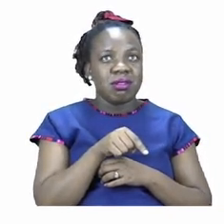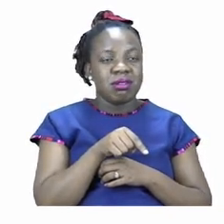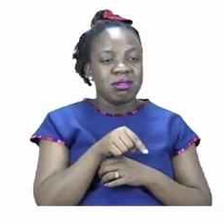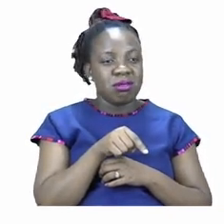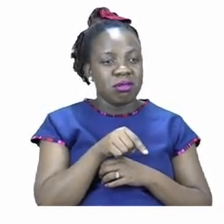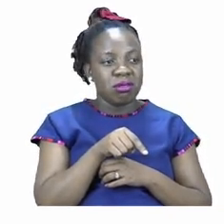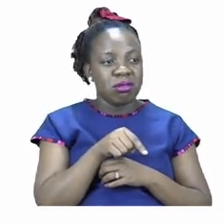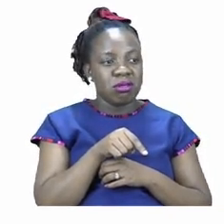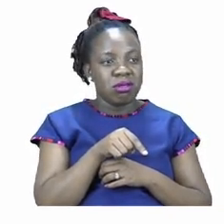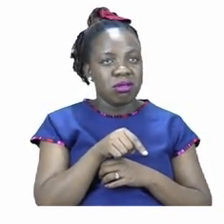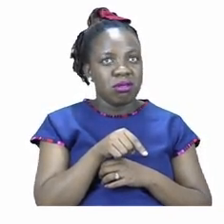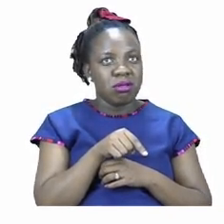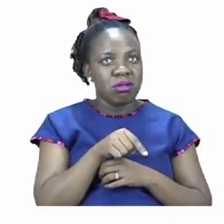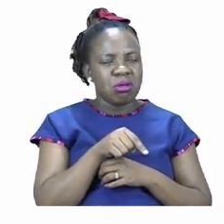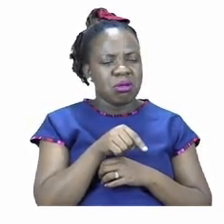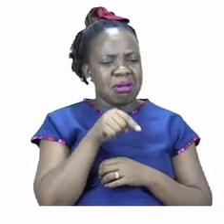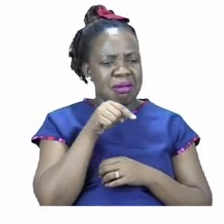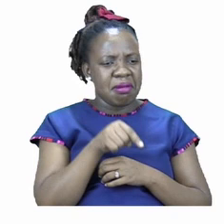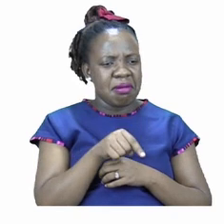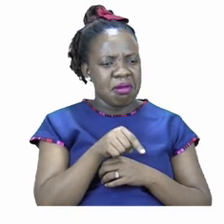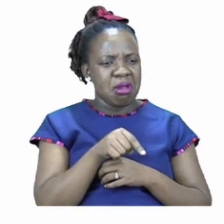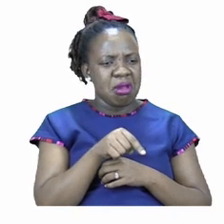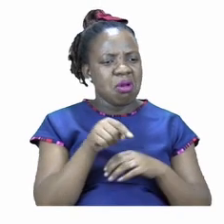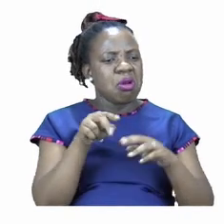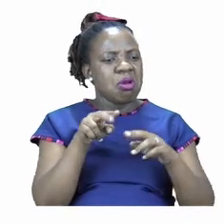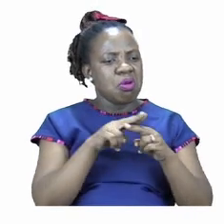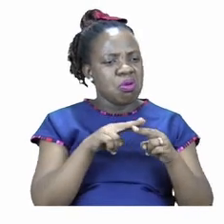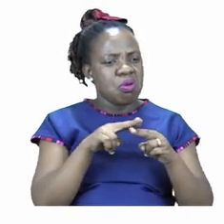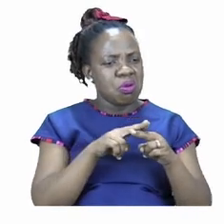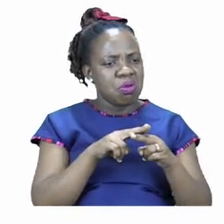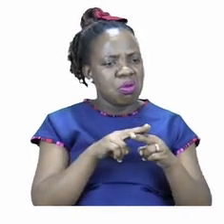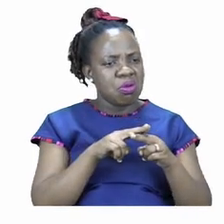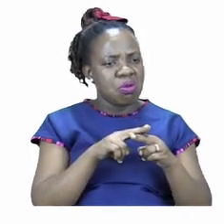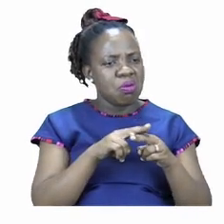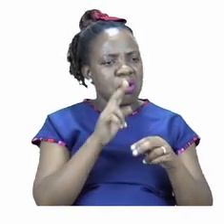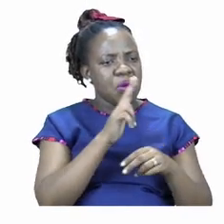use it for people, places, or things at a distance?